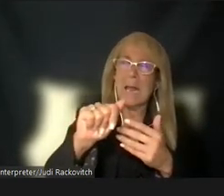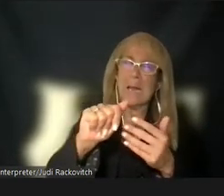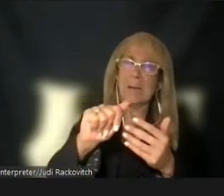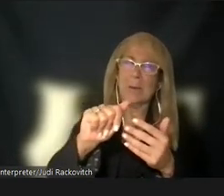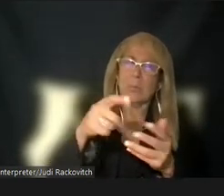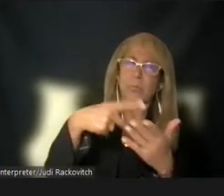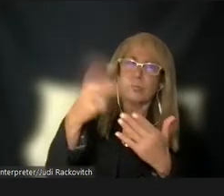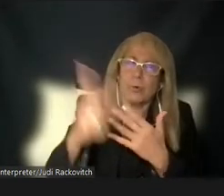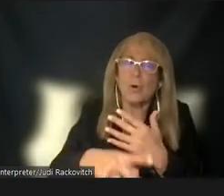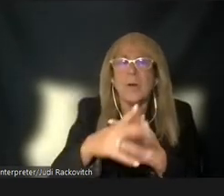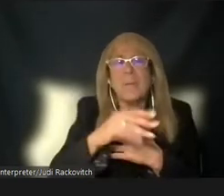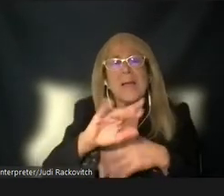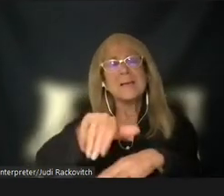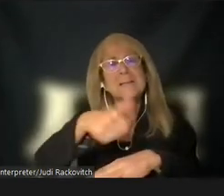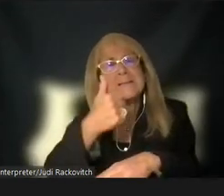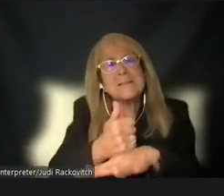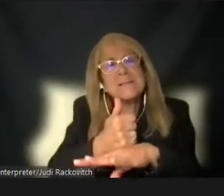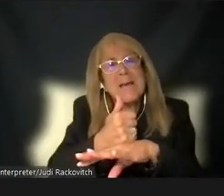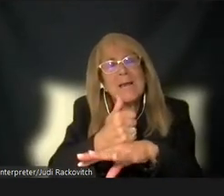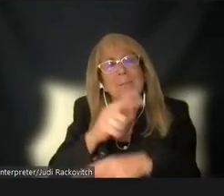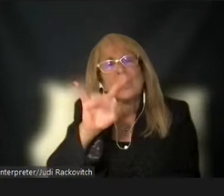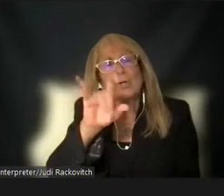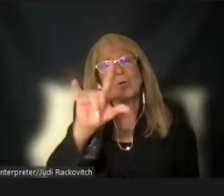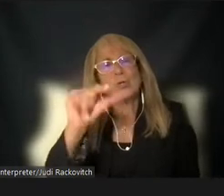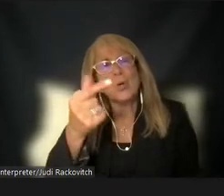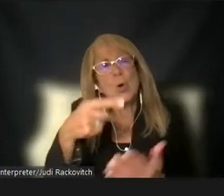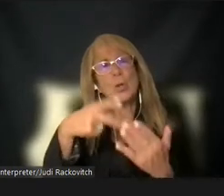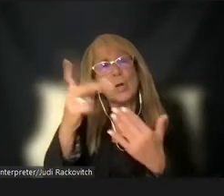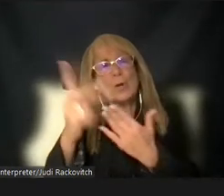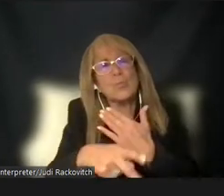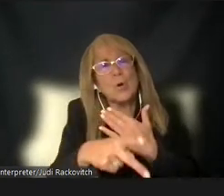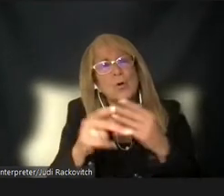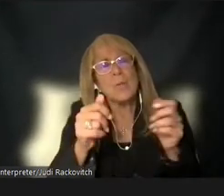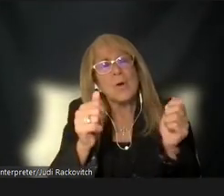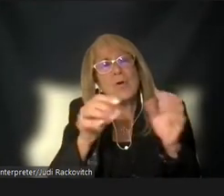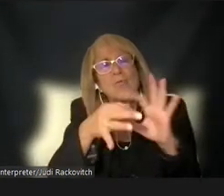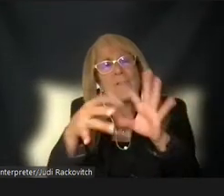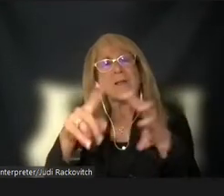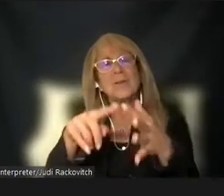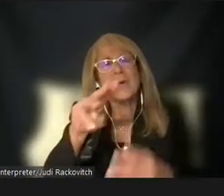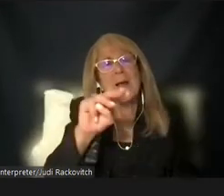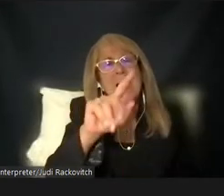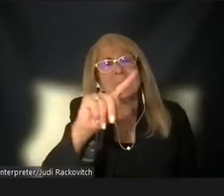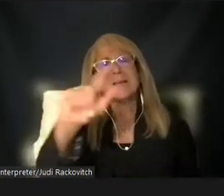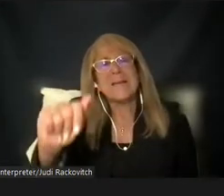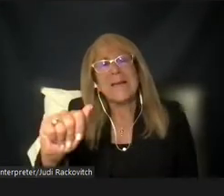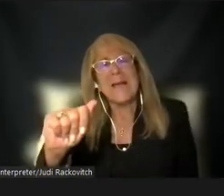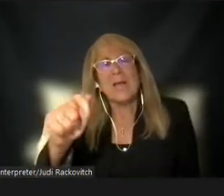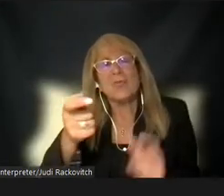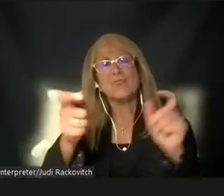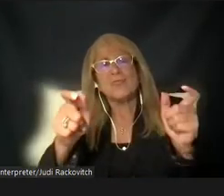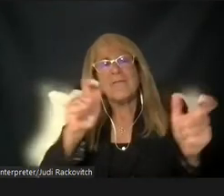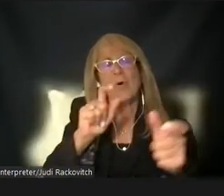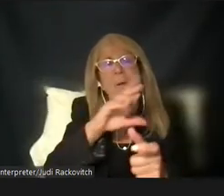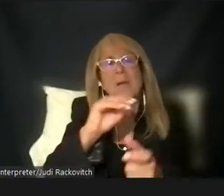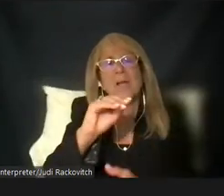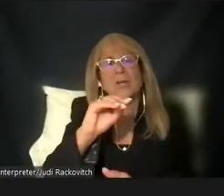establish a tolling program consistent with the purposes underlying the New York State legislation entitled the MTA Reform and Traffic Mobility Act.